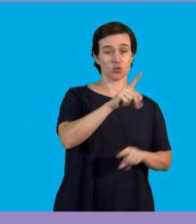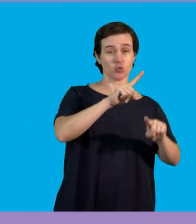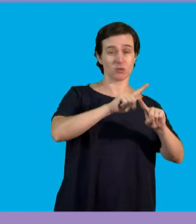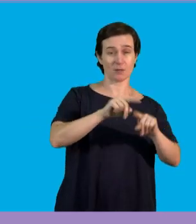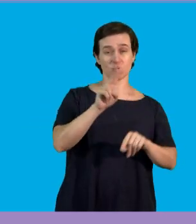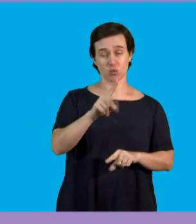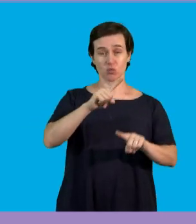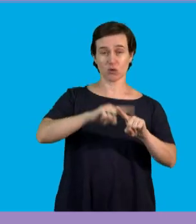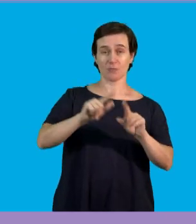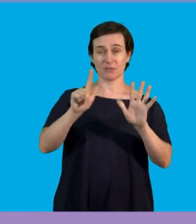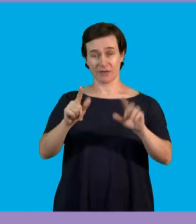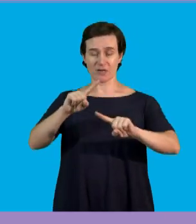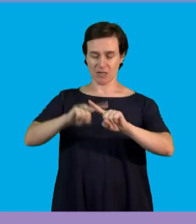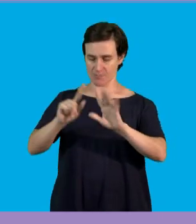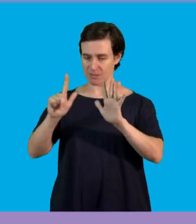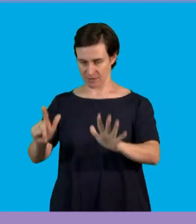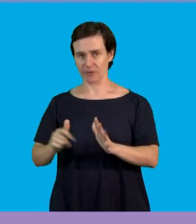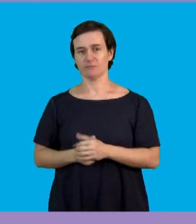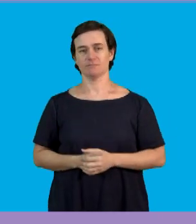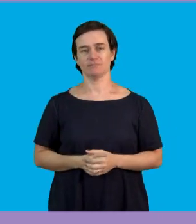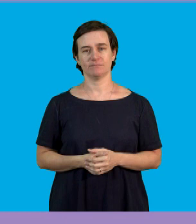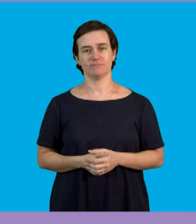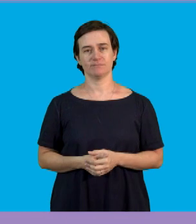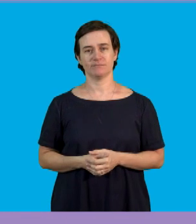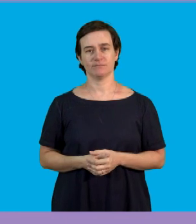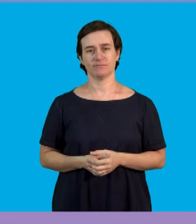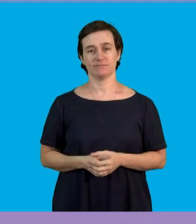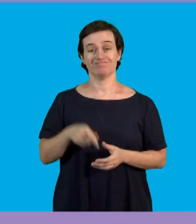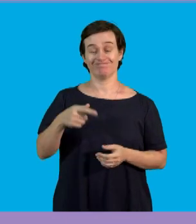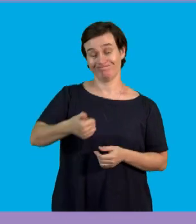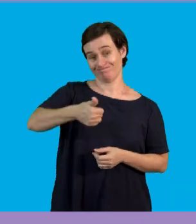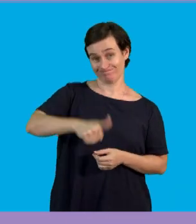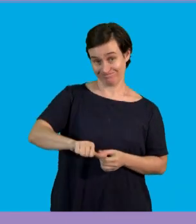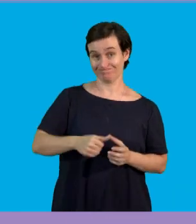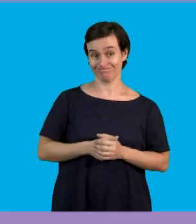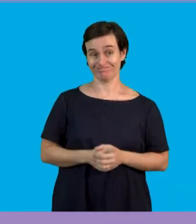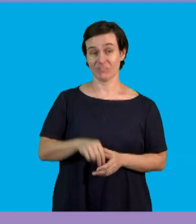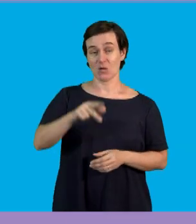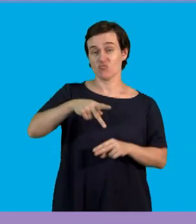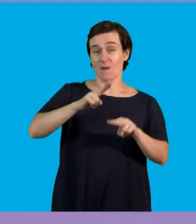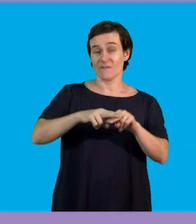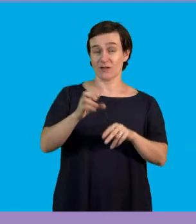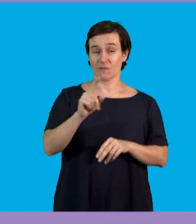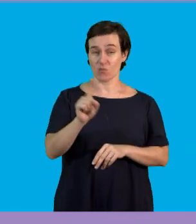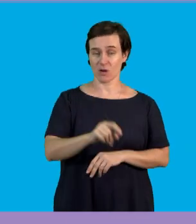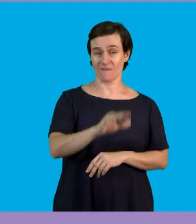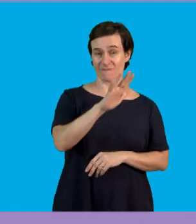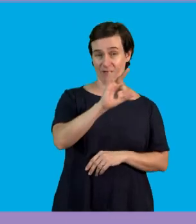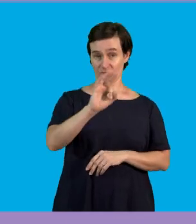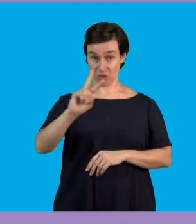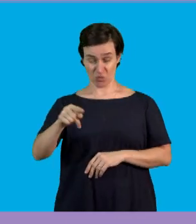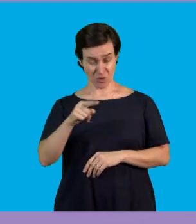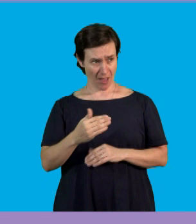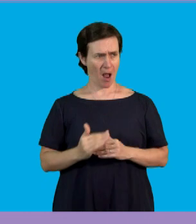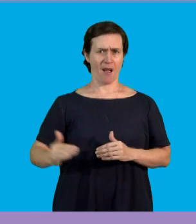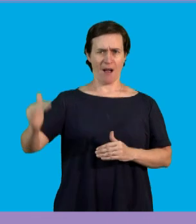2 multiplied by 7 multiplied by 7 as well. Let's move on to the next prime factor. So